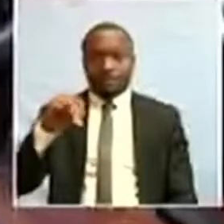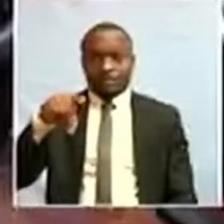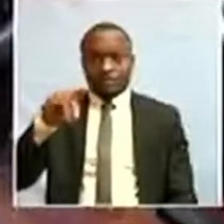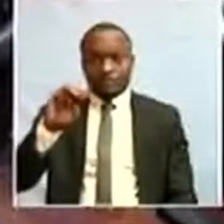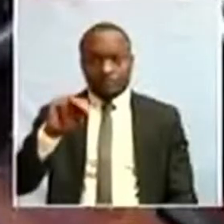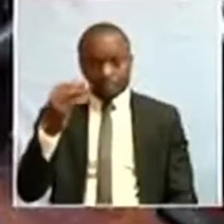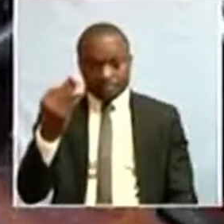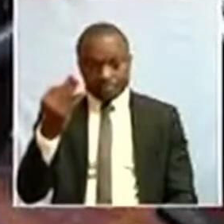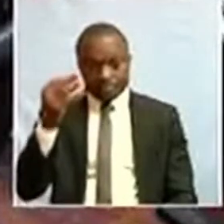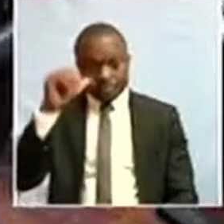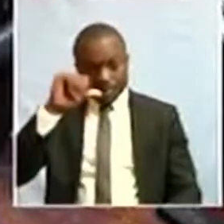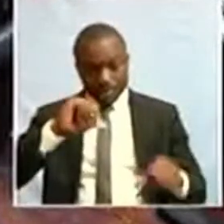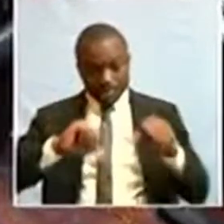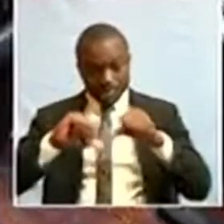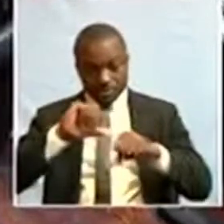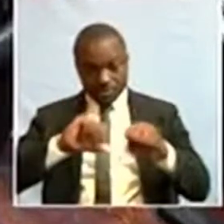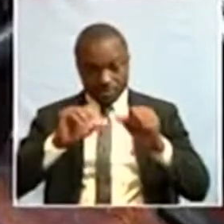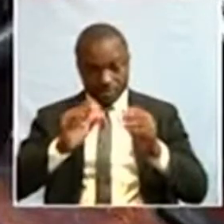Auditor General's Office.